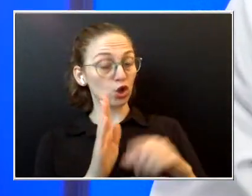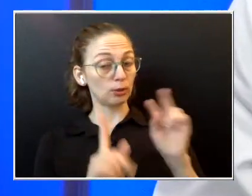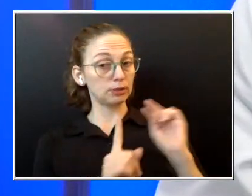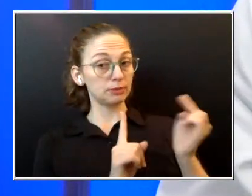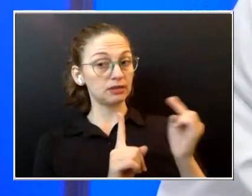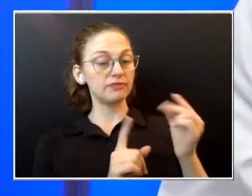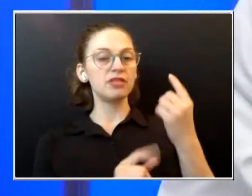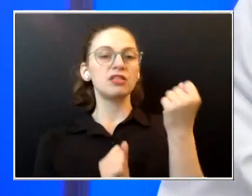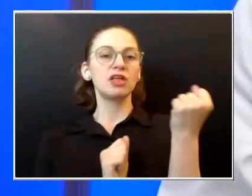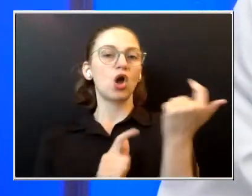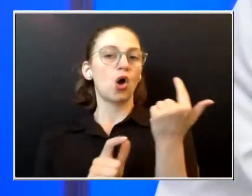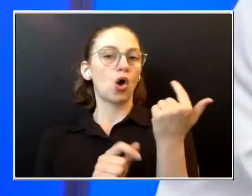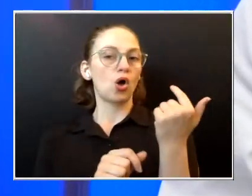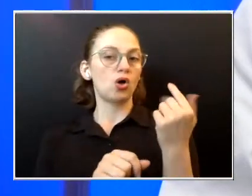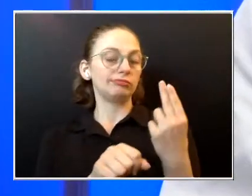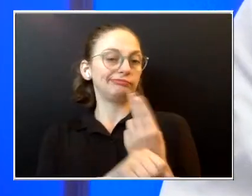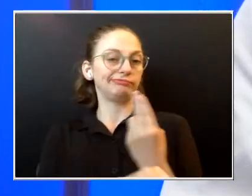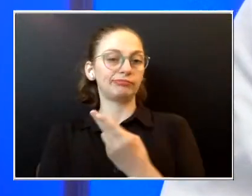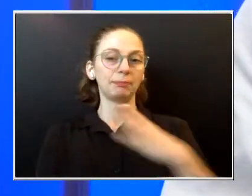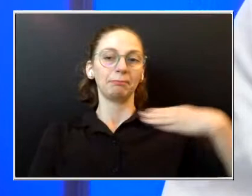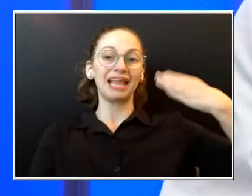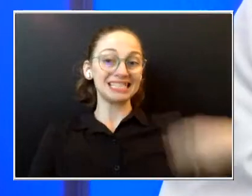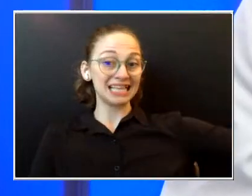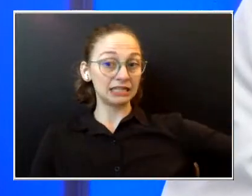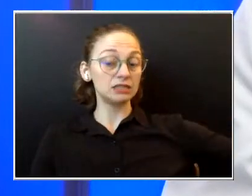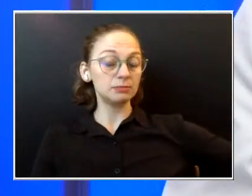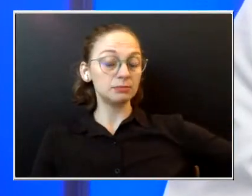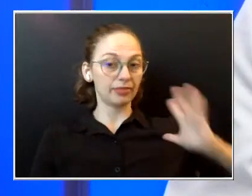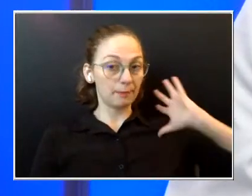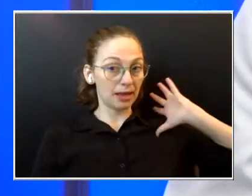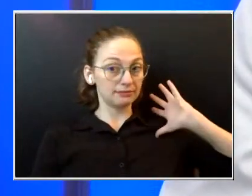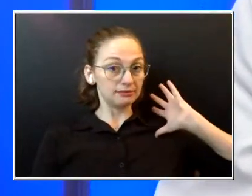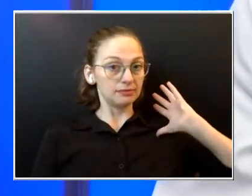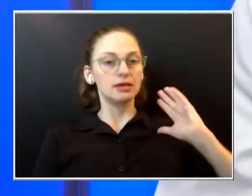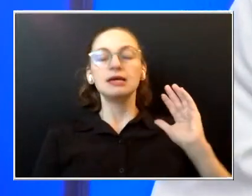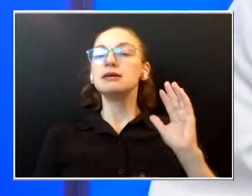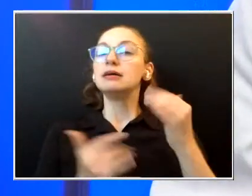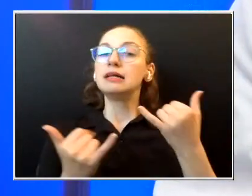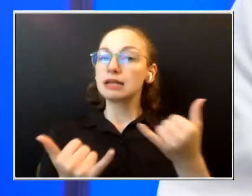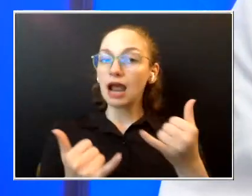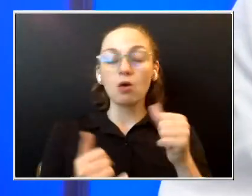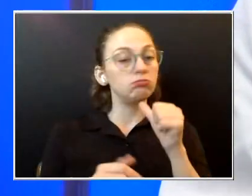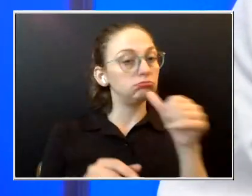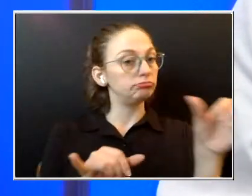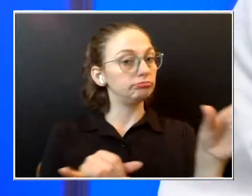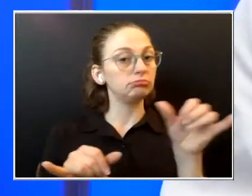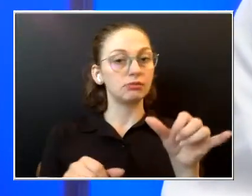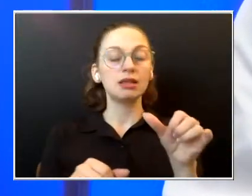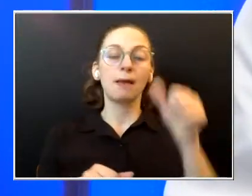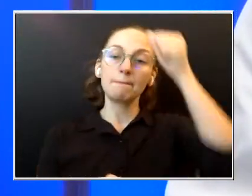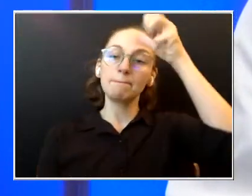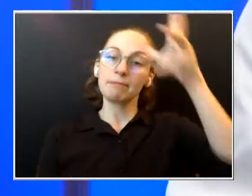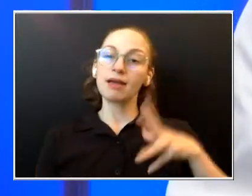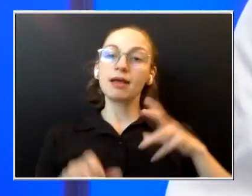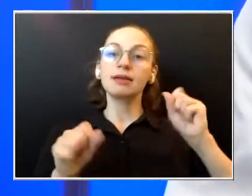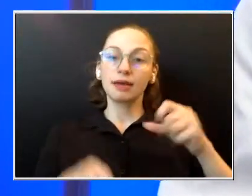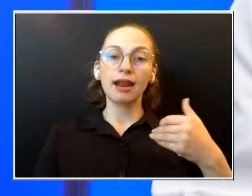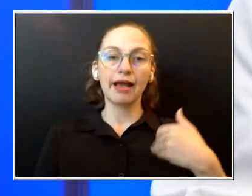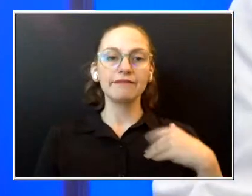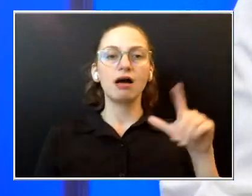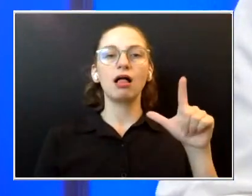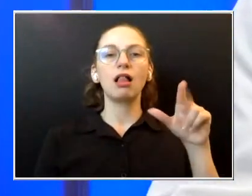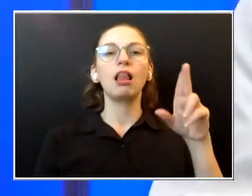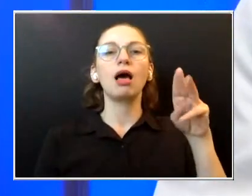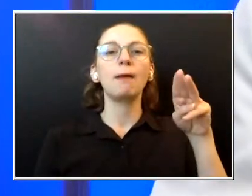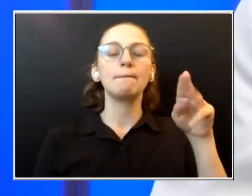case anymore, and men can be eligible for lumpectomy, a much smaller surgery, and we really treat them much the same way that we treat women. Again,